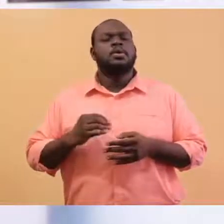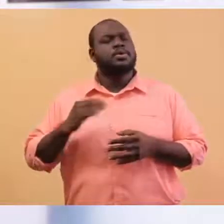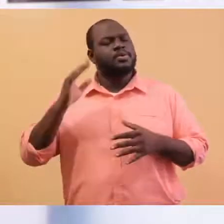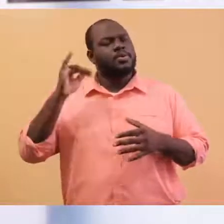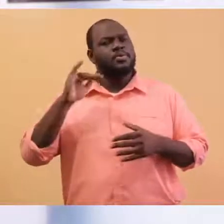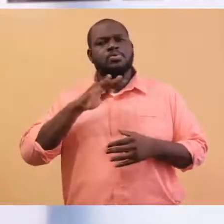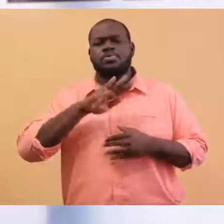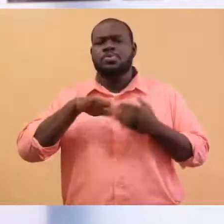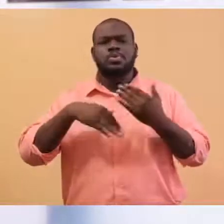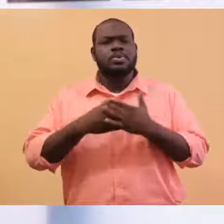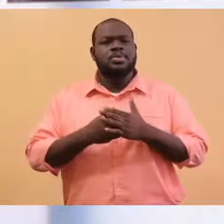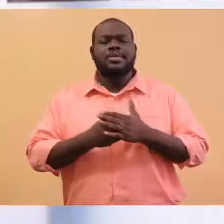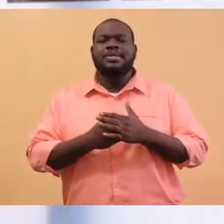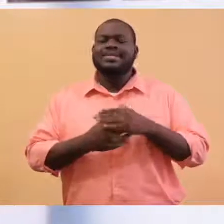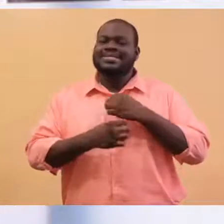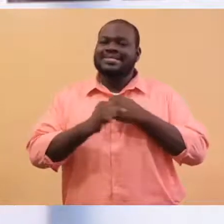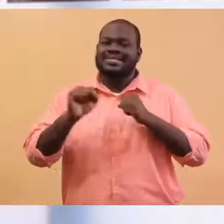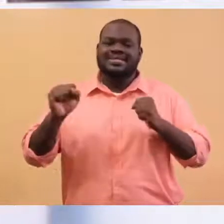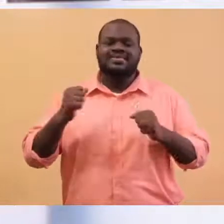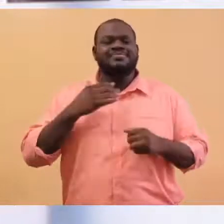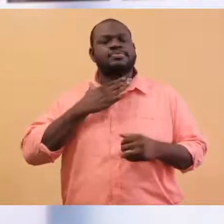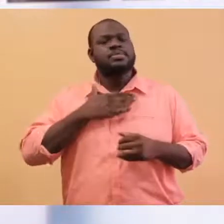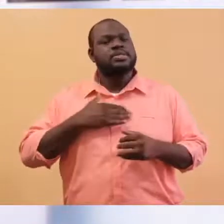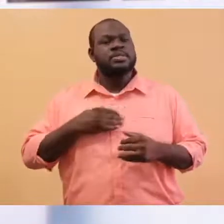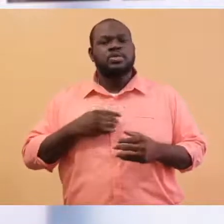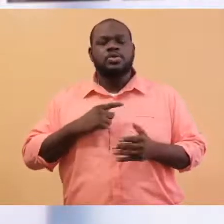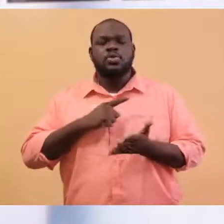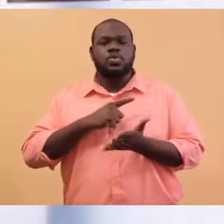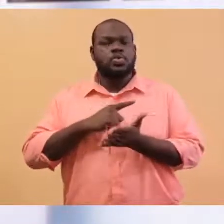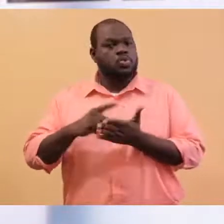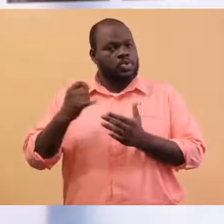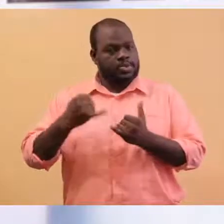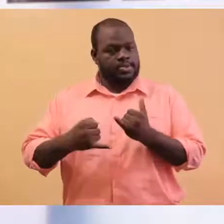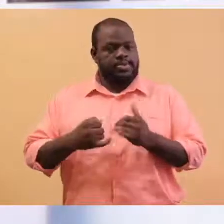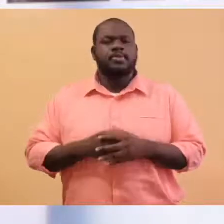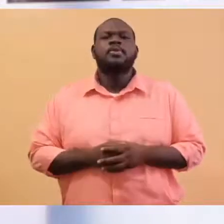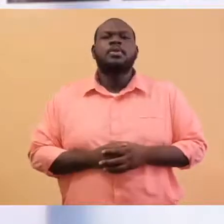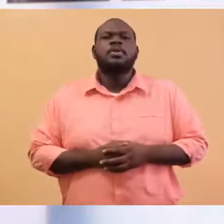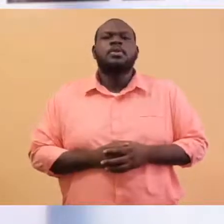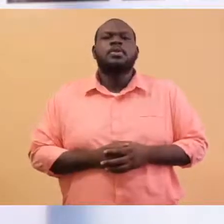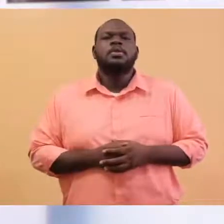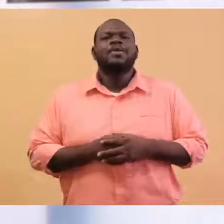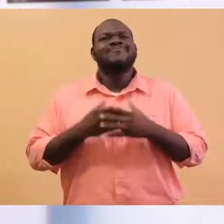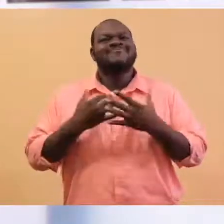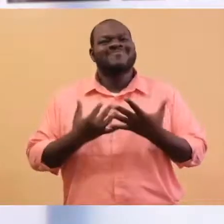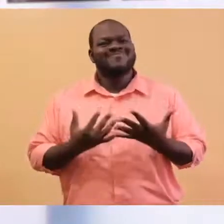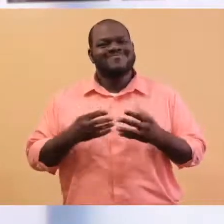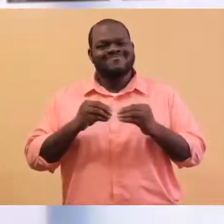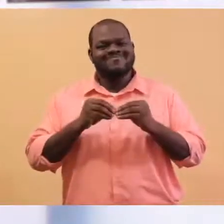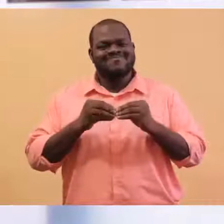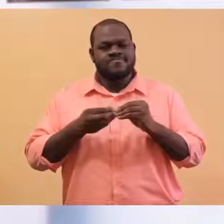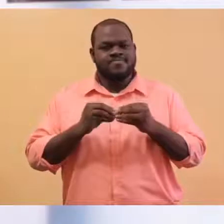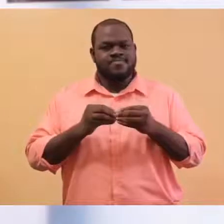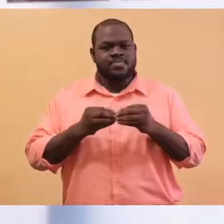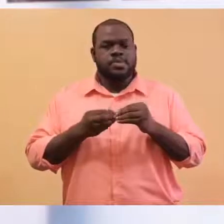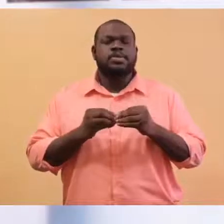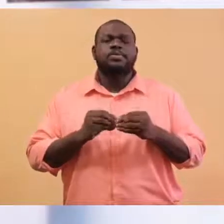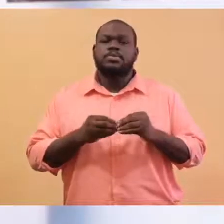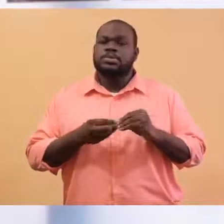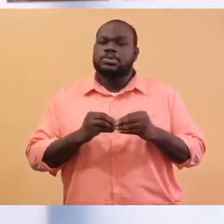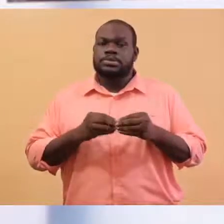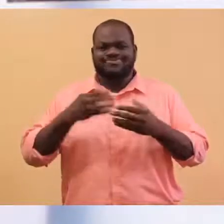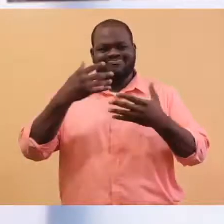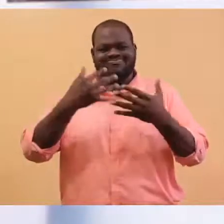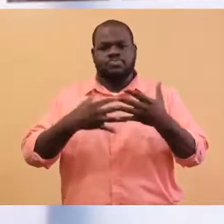pleasant weekend. Welcome to today's COVID-19 update. Now for the global statistics. According to the